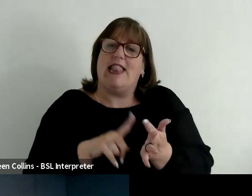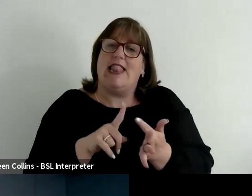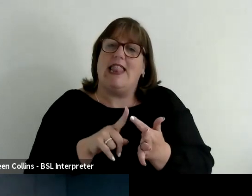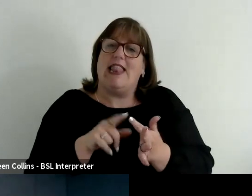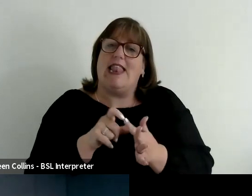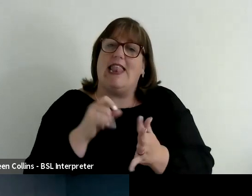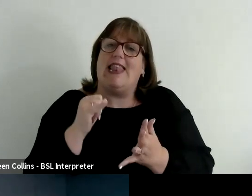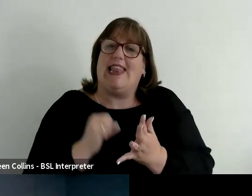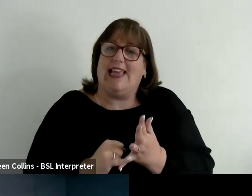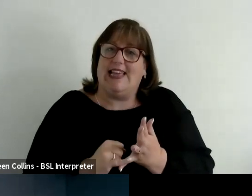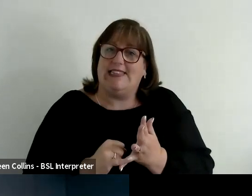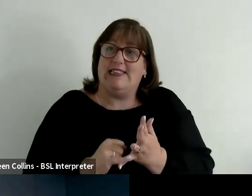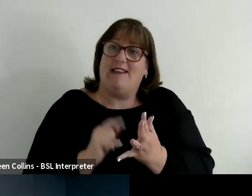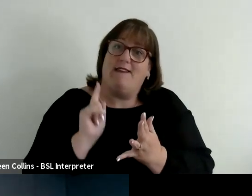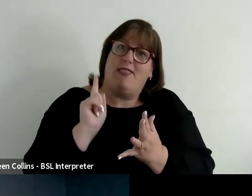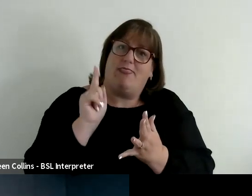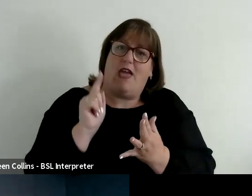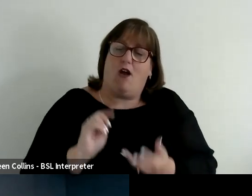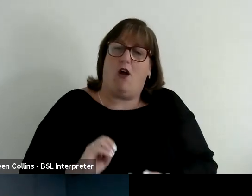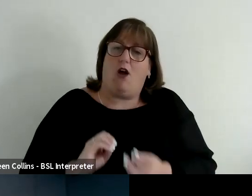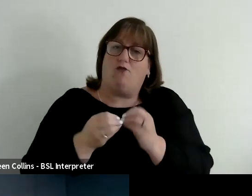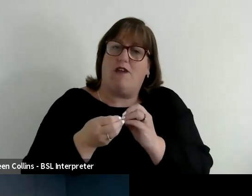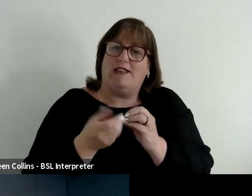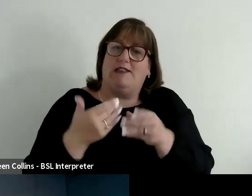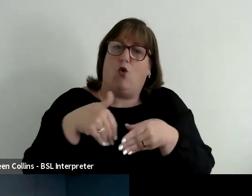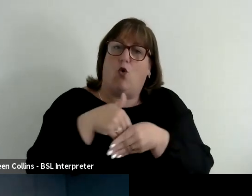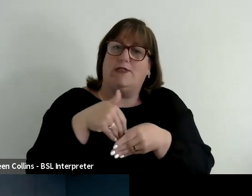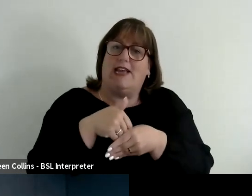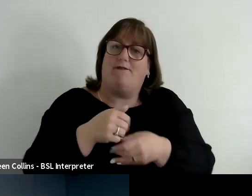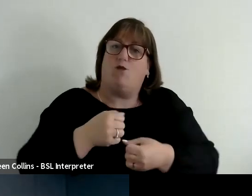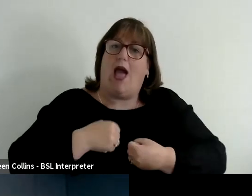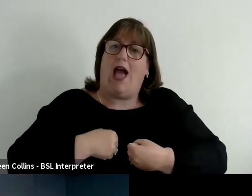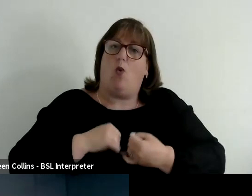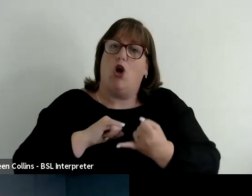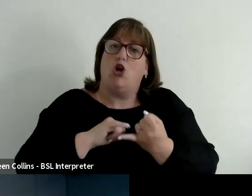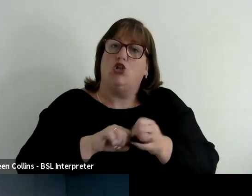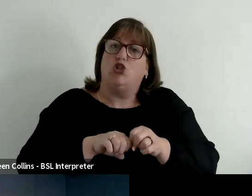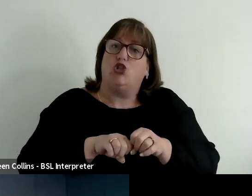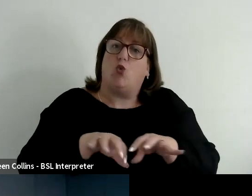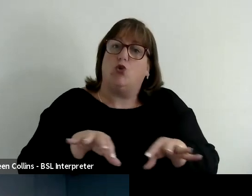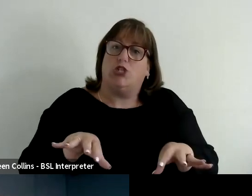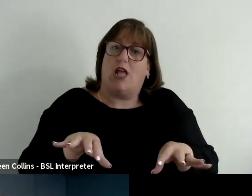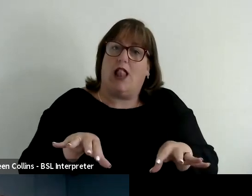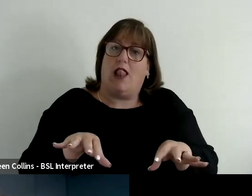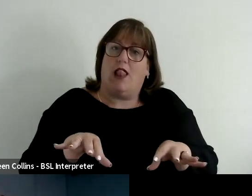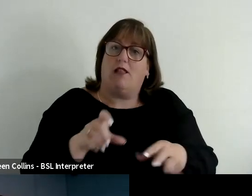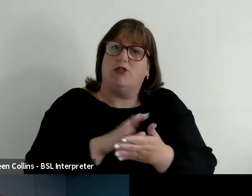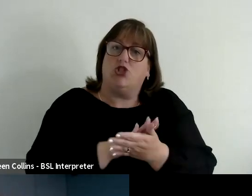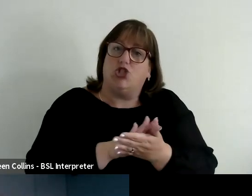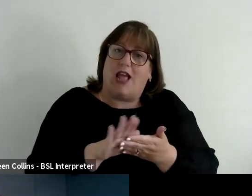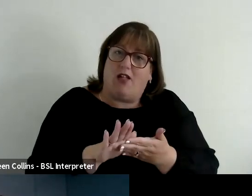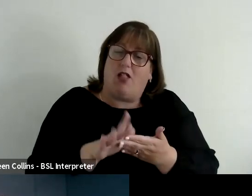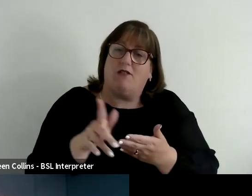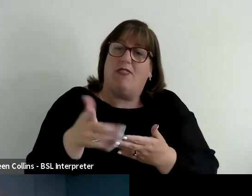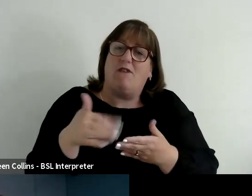creating content that sits on our social channels. And they've done a lot of work with Rosie Jones. She